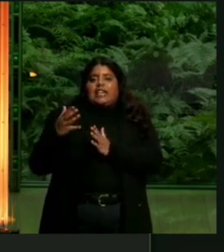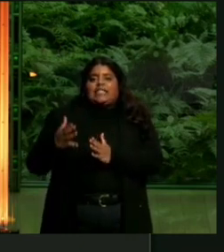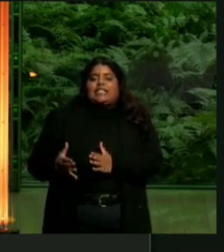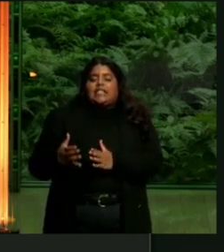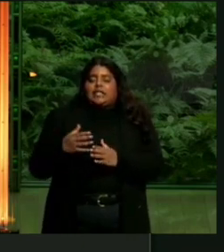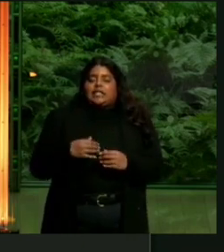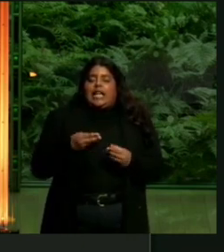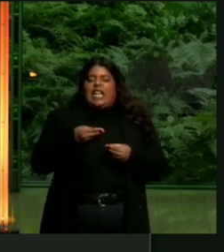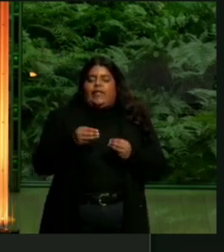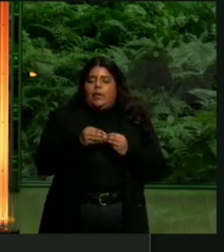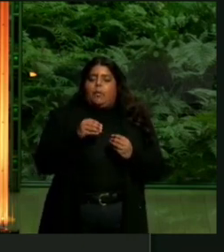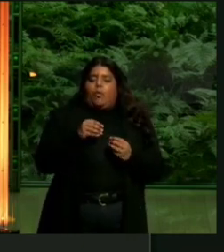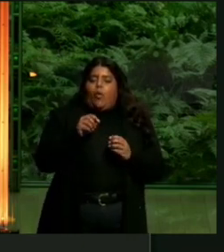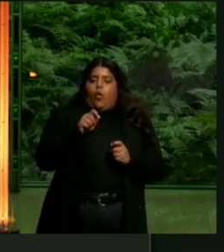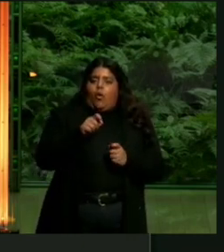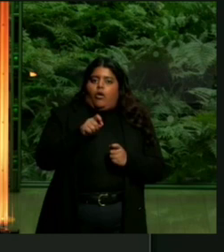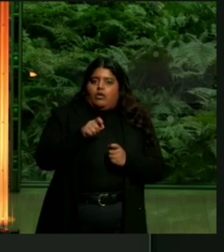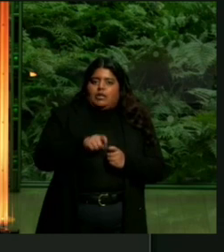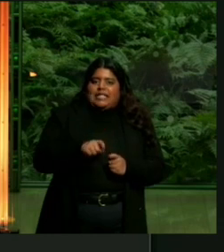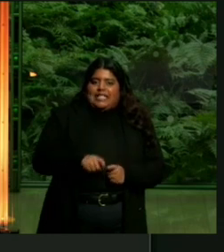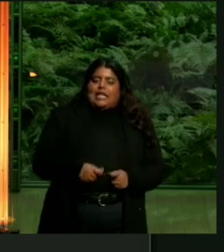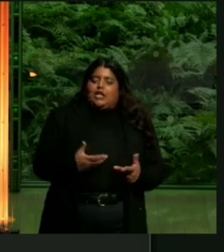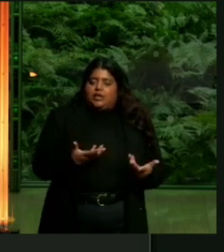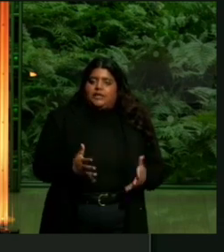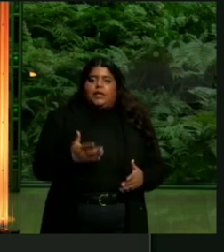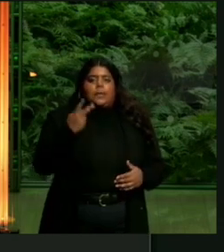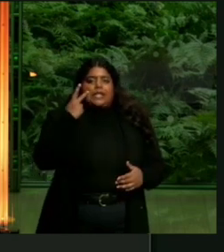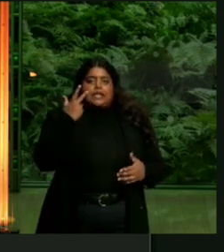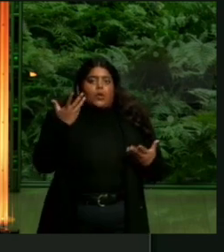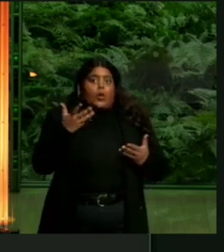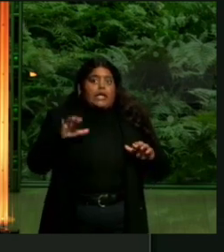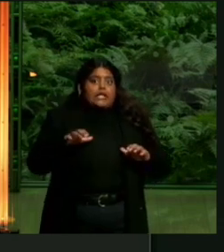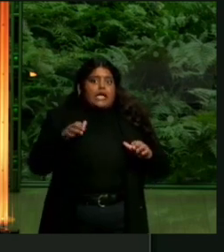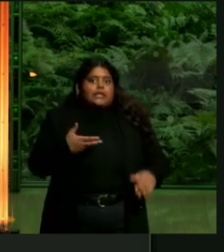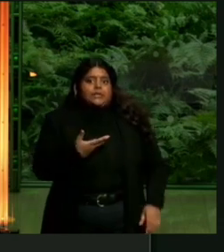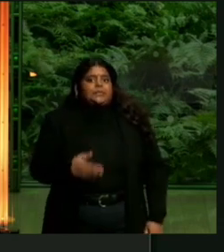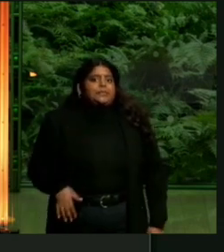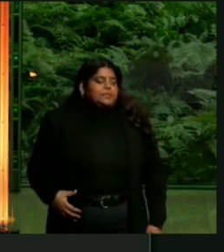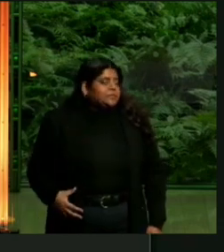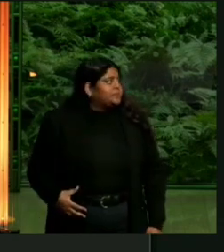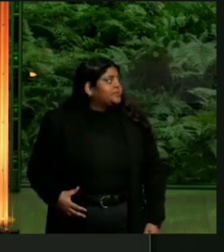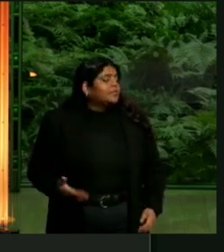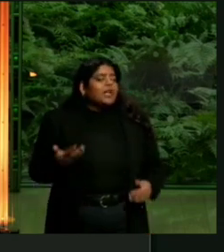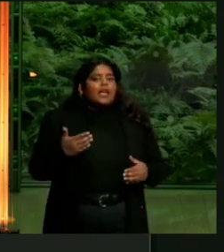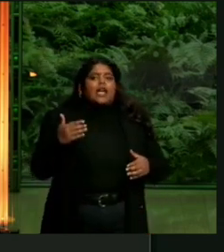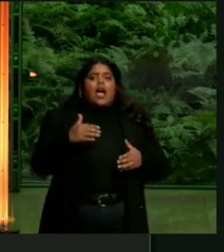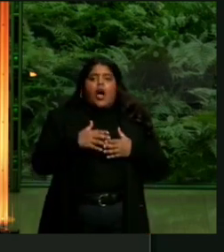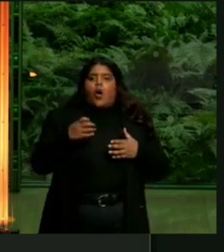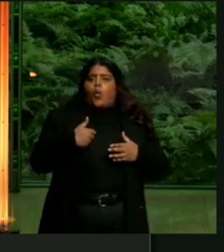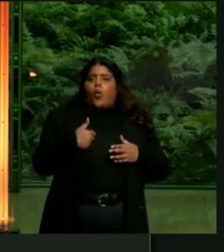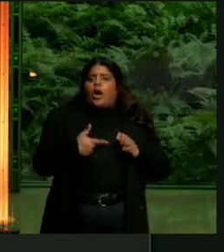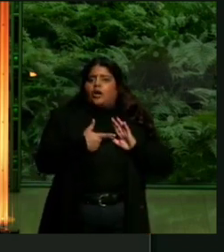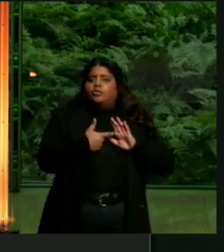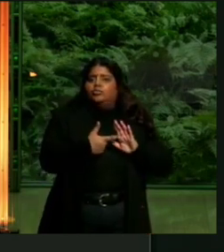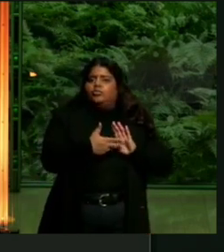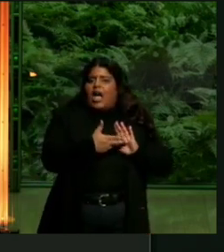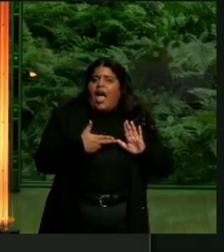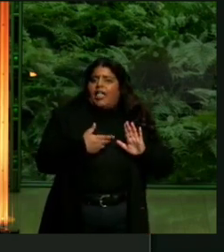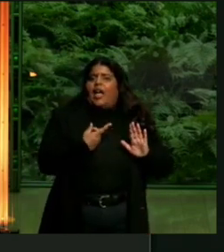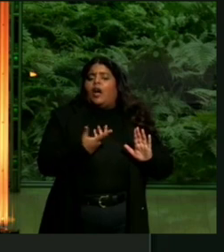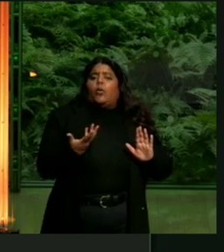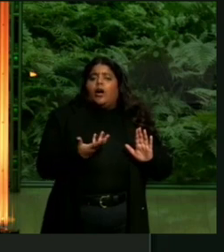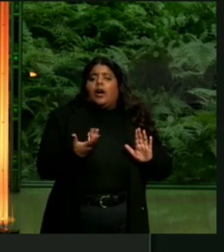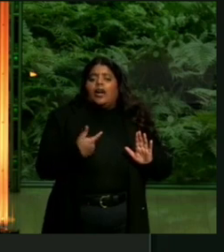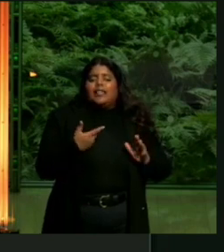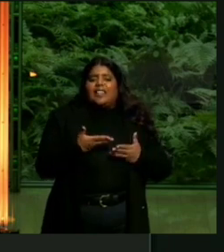more depth. Let's see what it does. And again, what I want to highlight here is like the kinds of things it